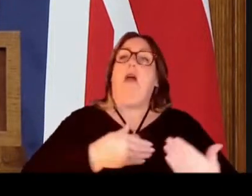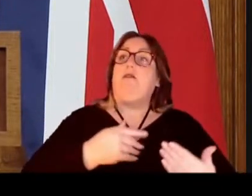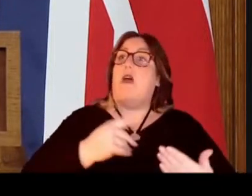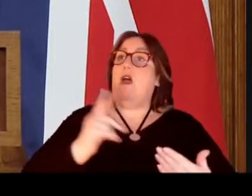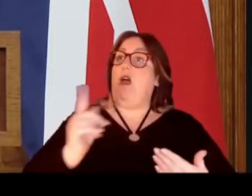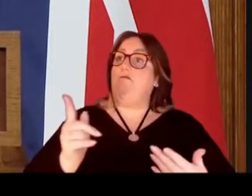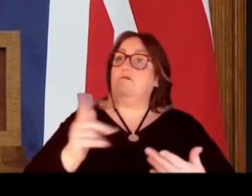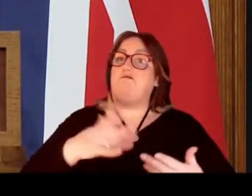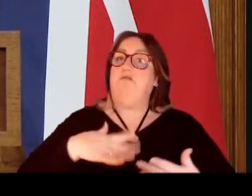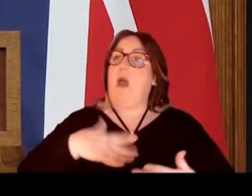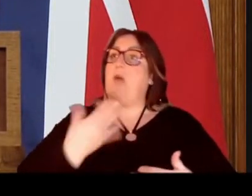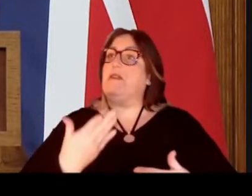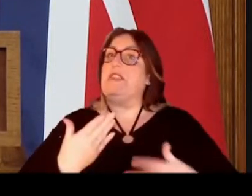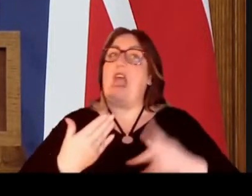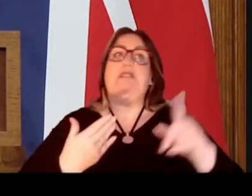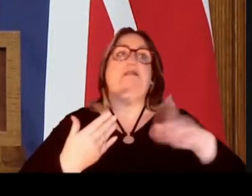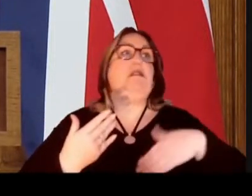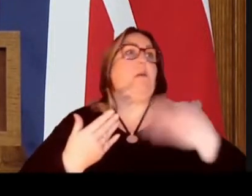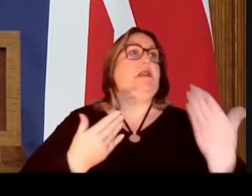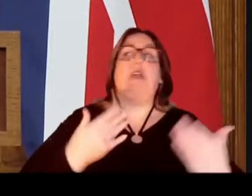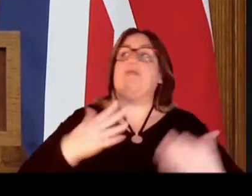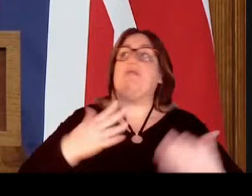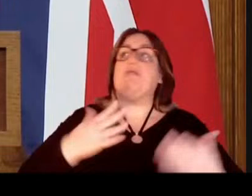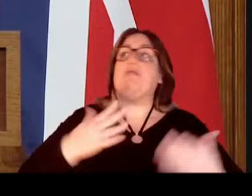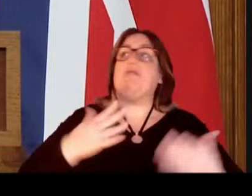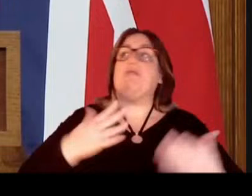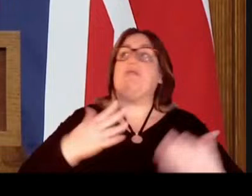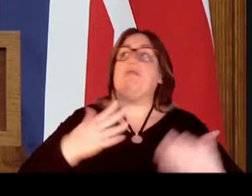threaten, we won't hide.